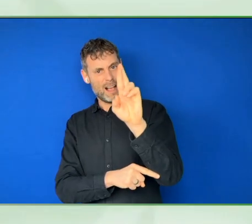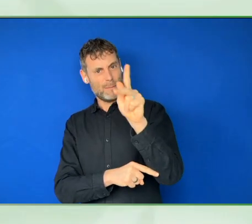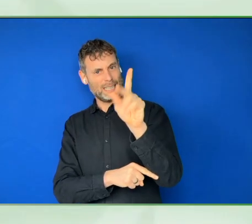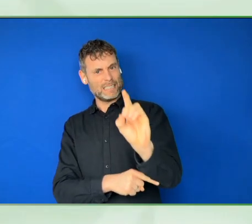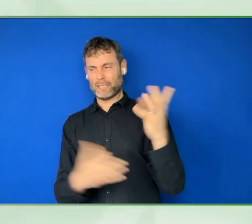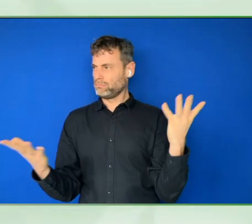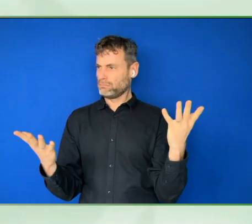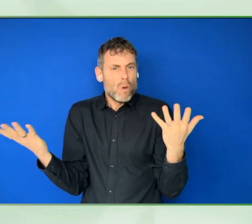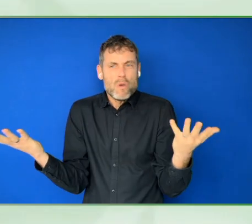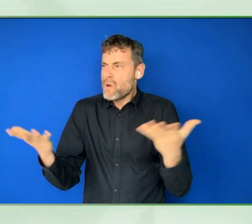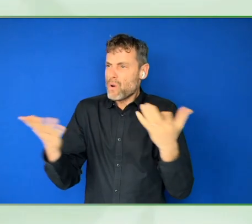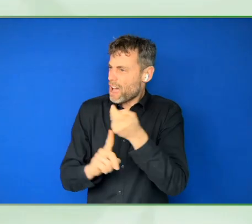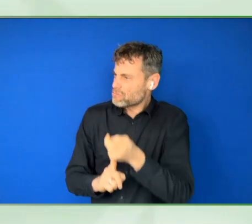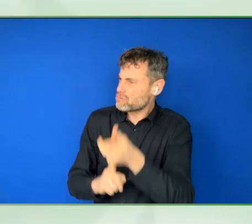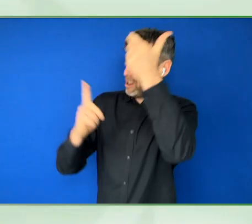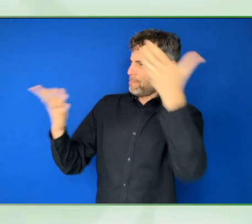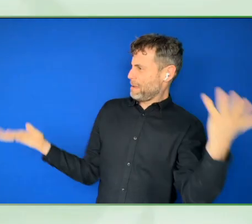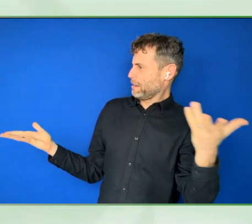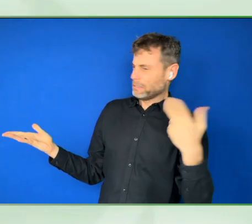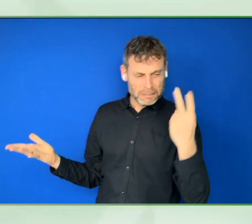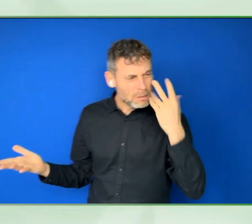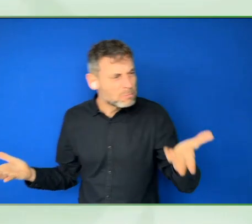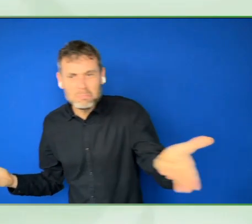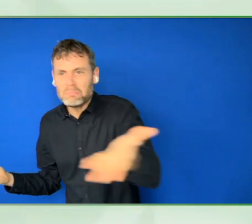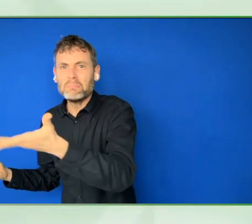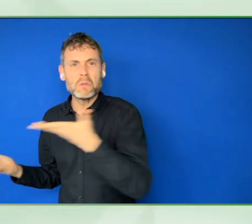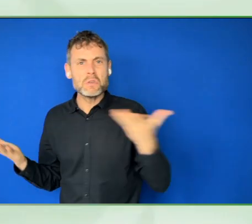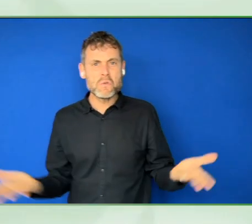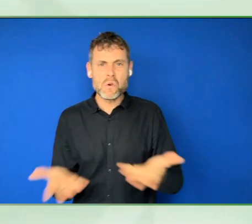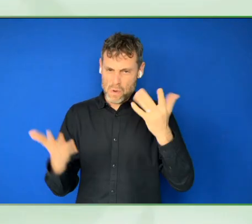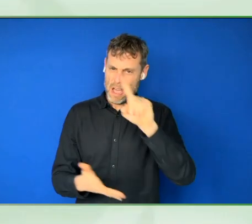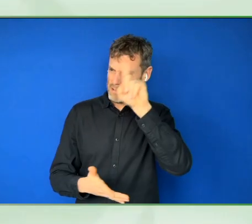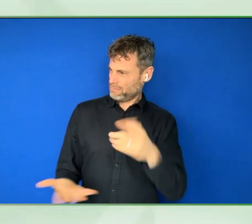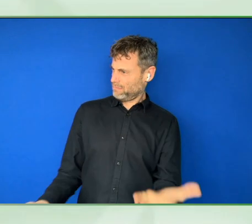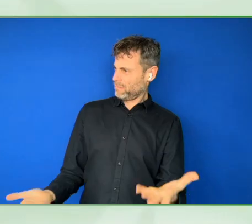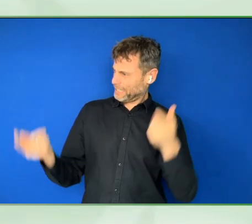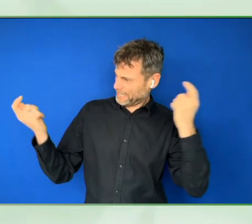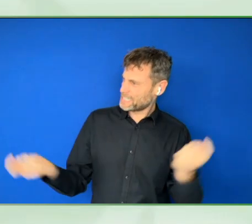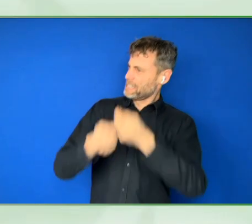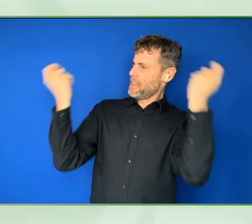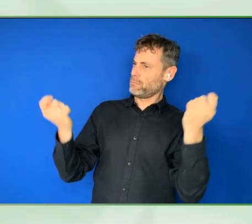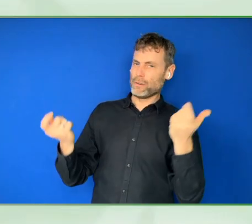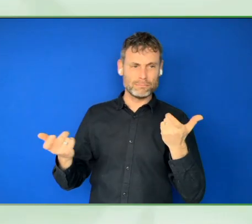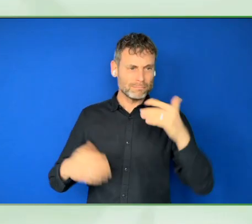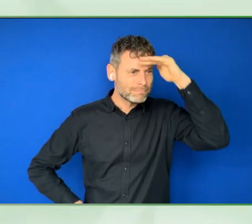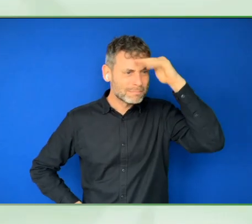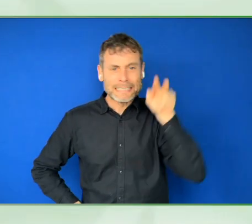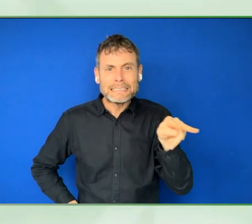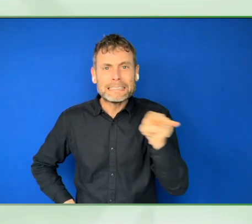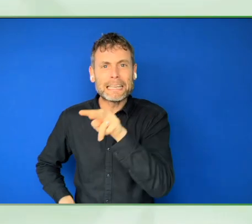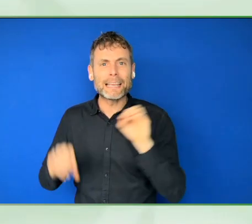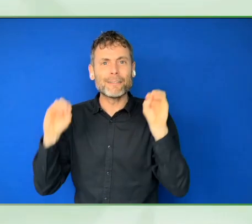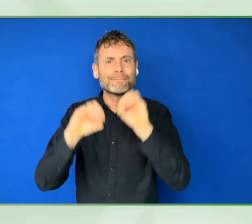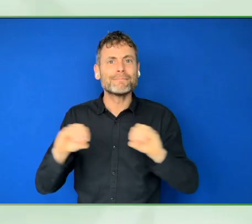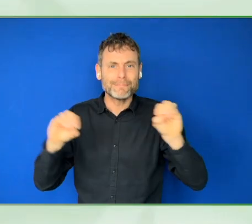that. Because, of course, it's really an important question. And I was looking back, and as founder